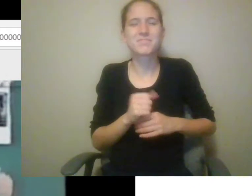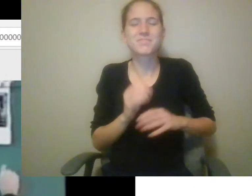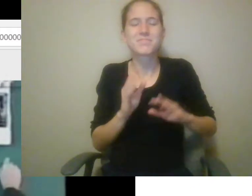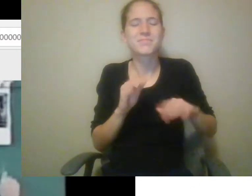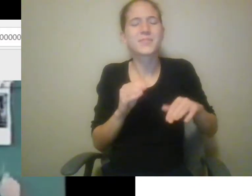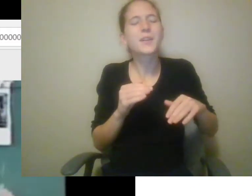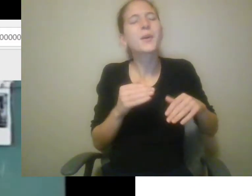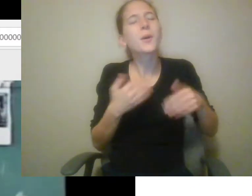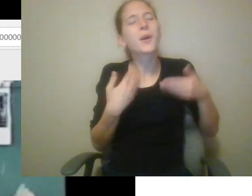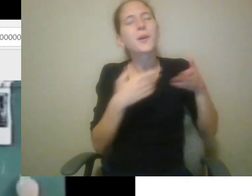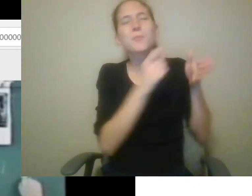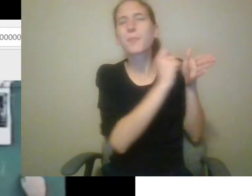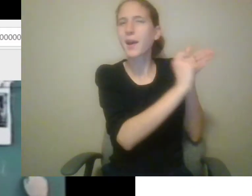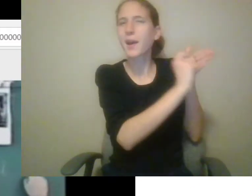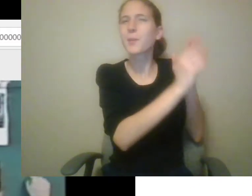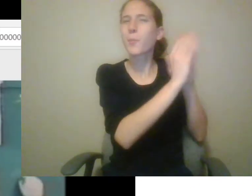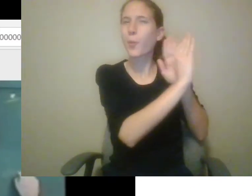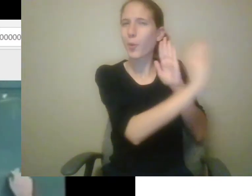material